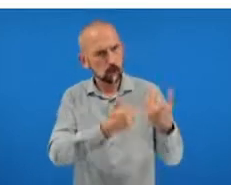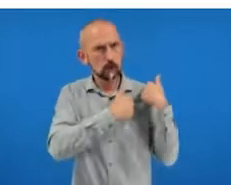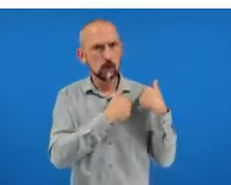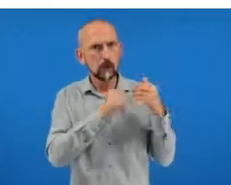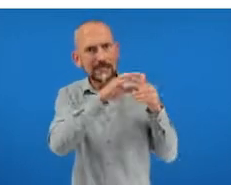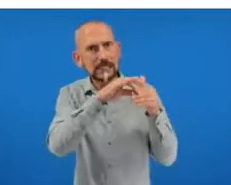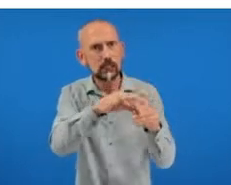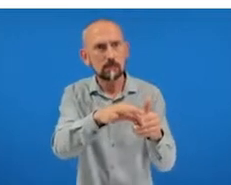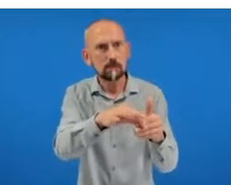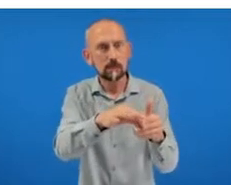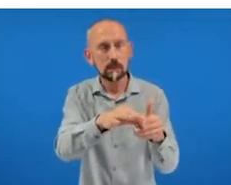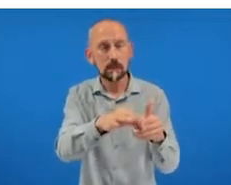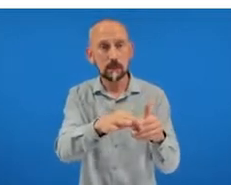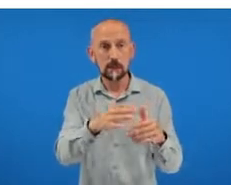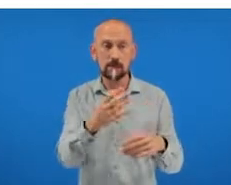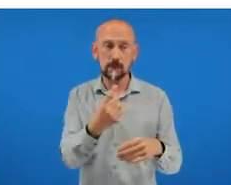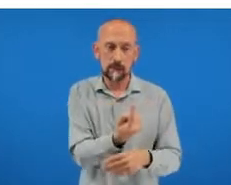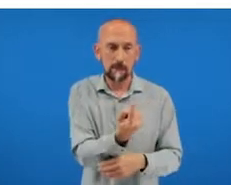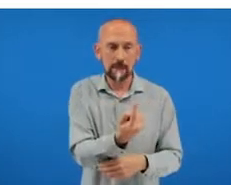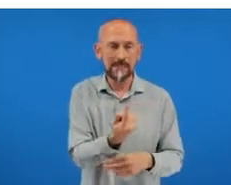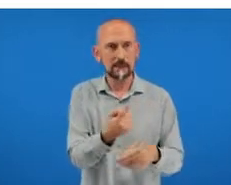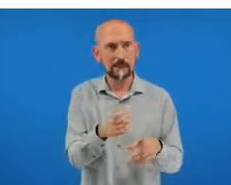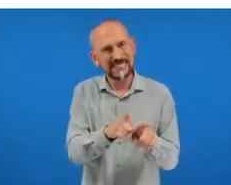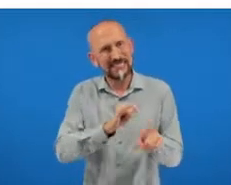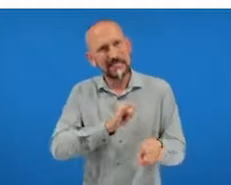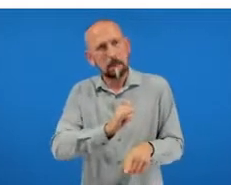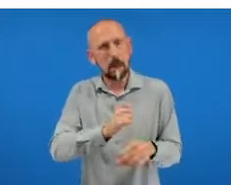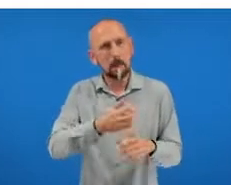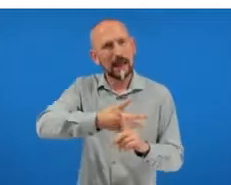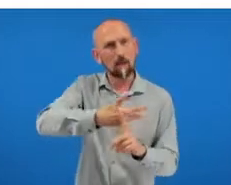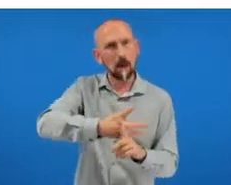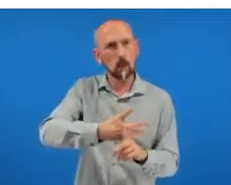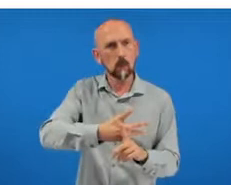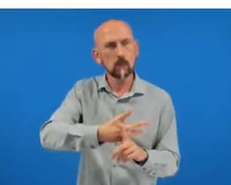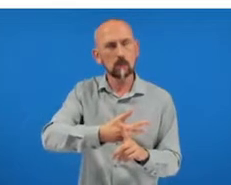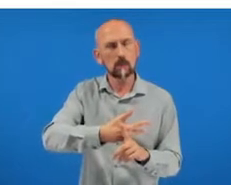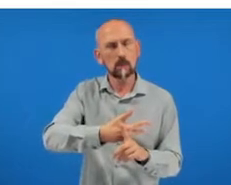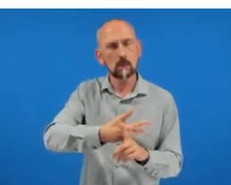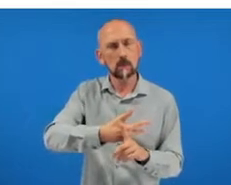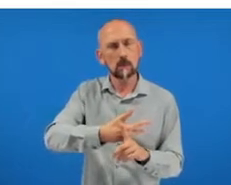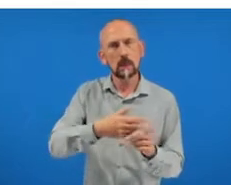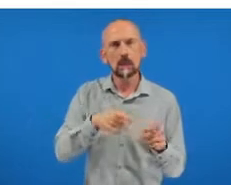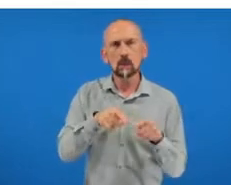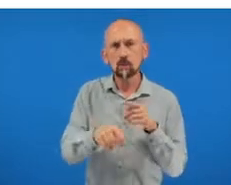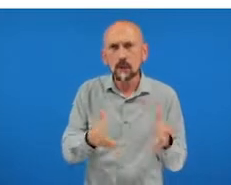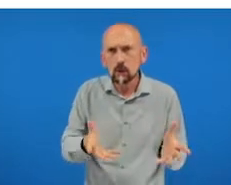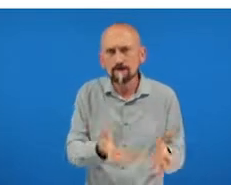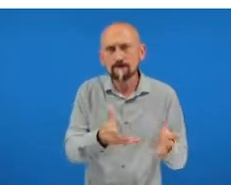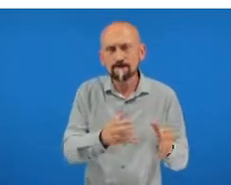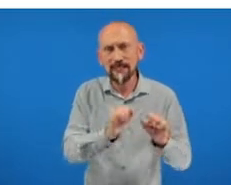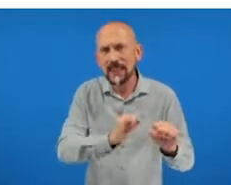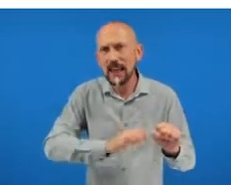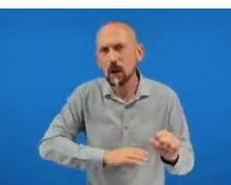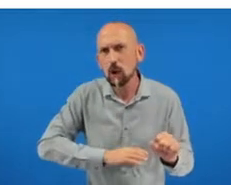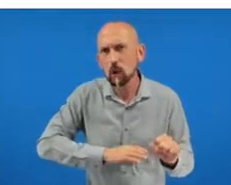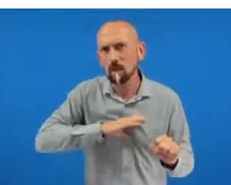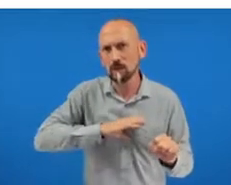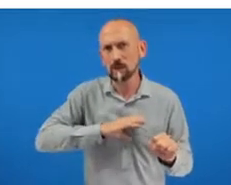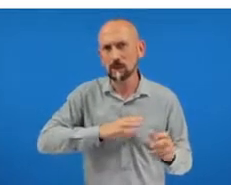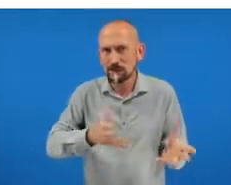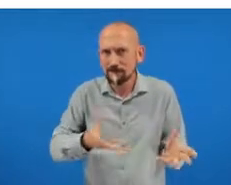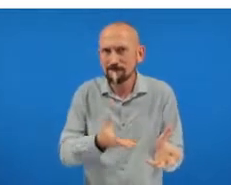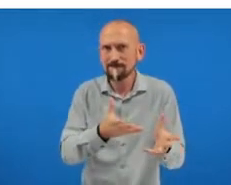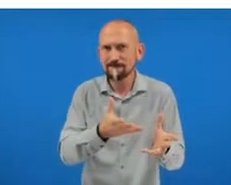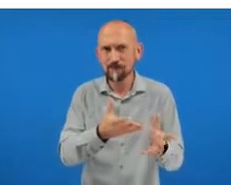similar background to myself. And it's about being able to build their confidence and build their